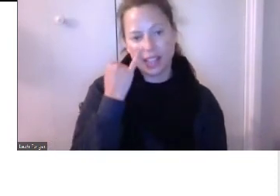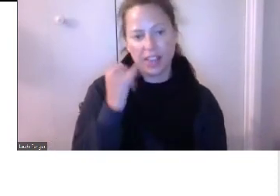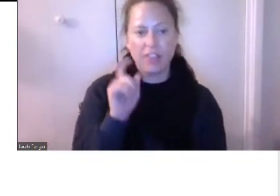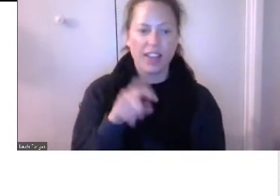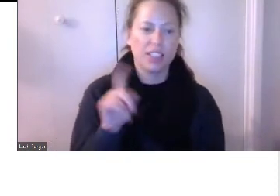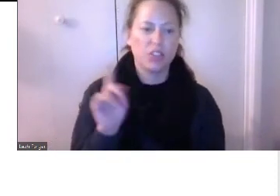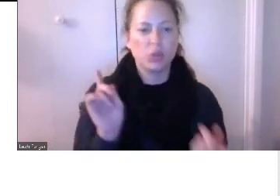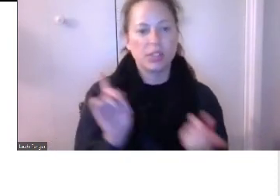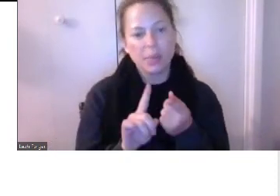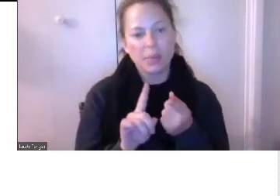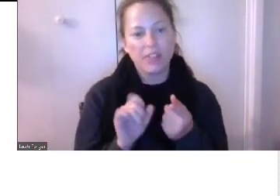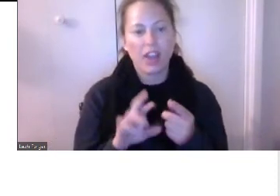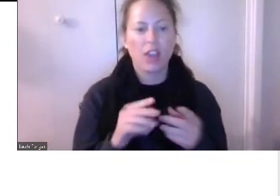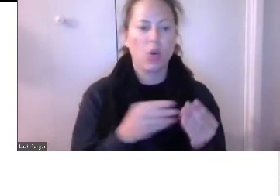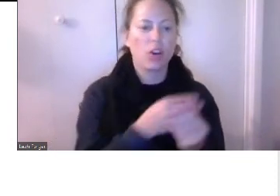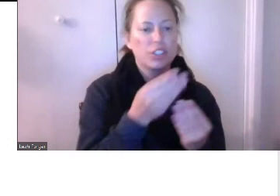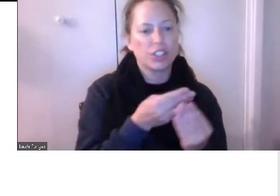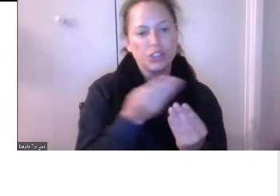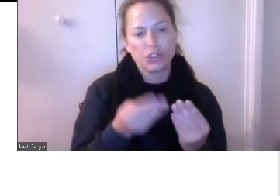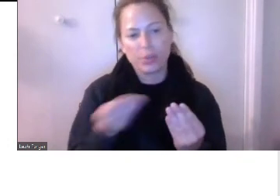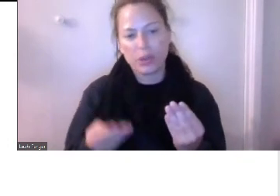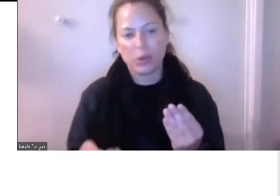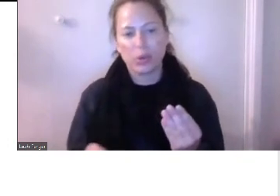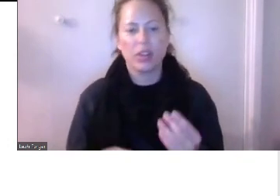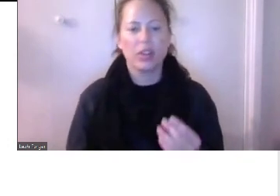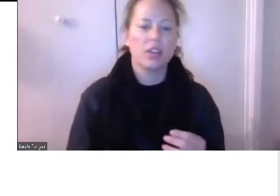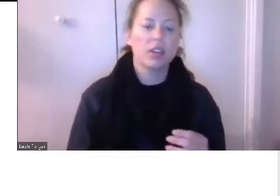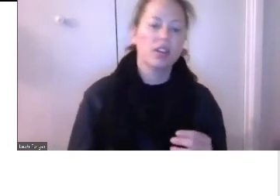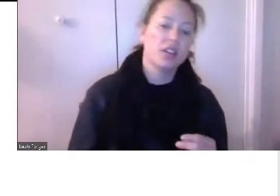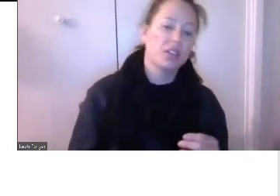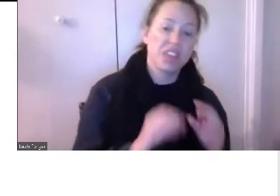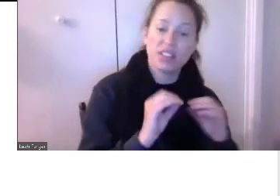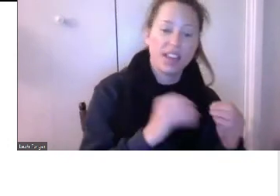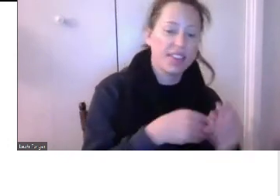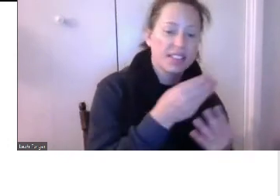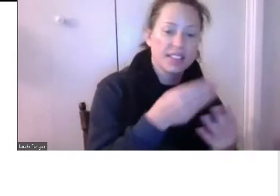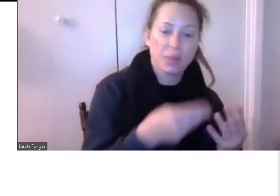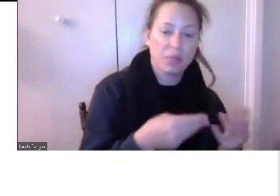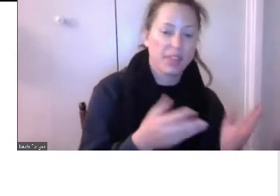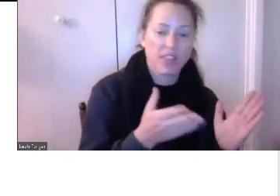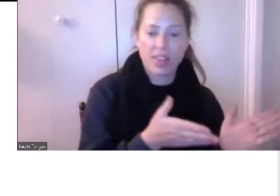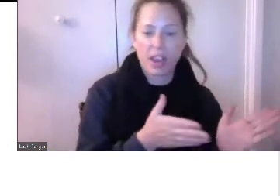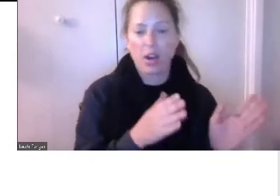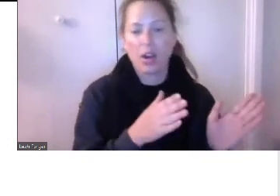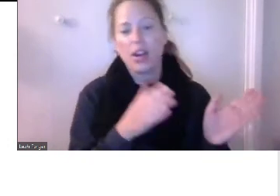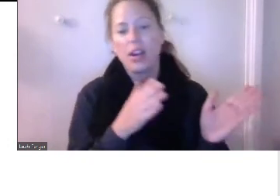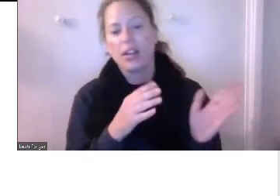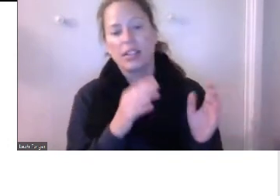the left of the equal sign, there's nothing to simplify, but over here, I use the distributive property.